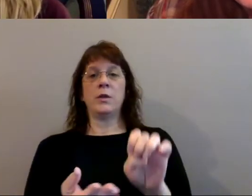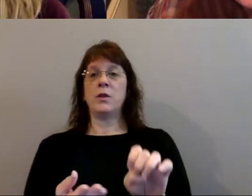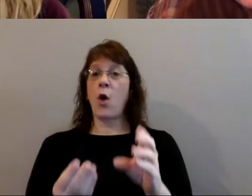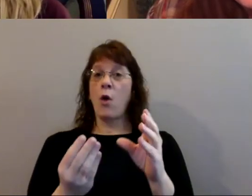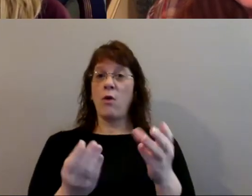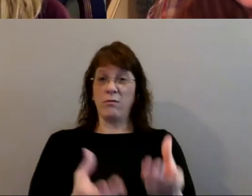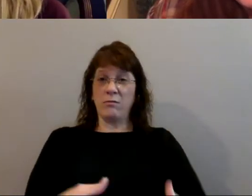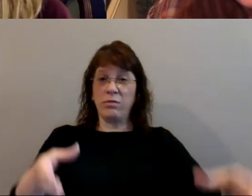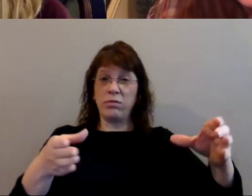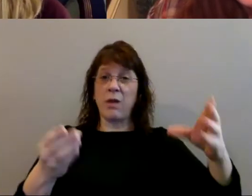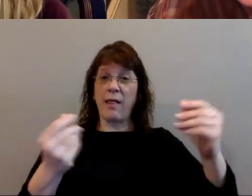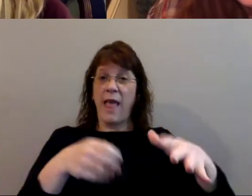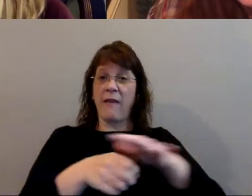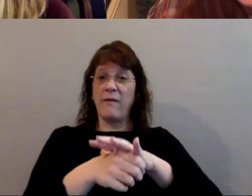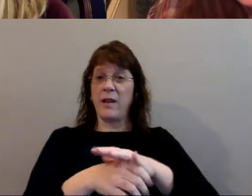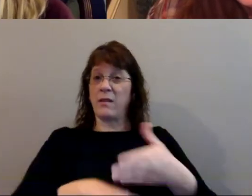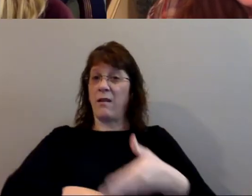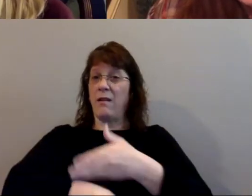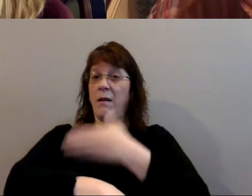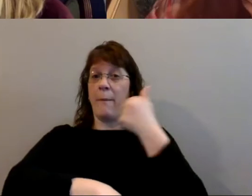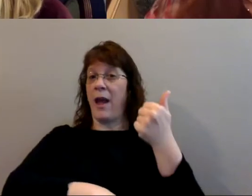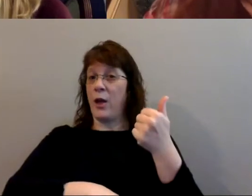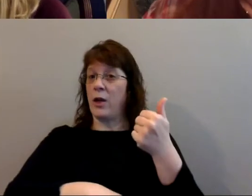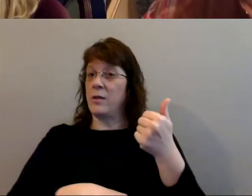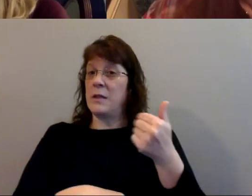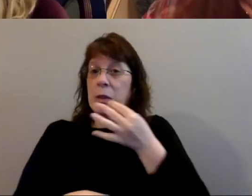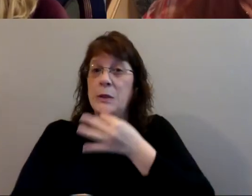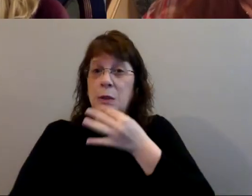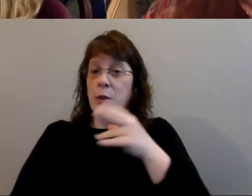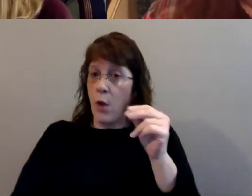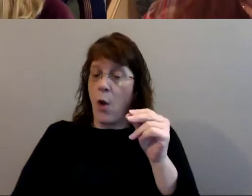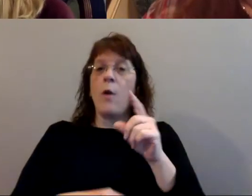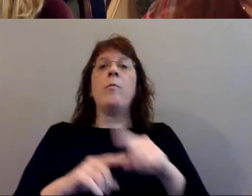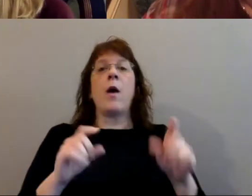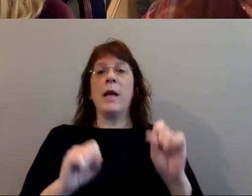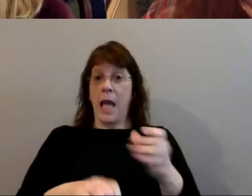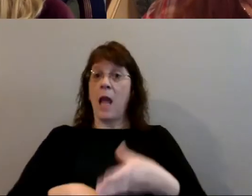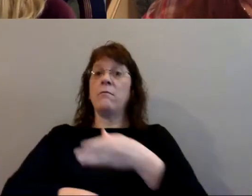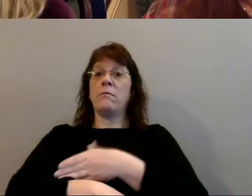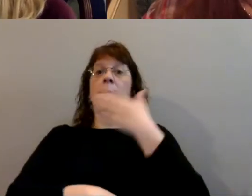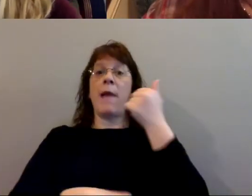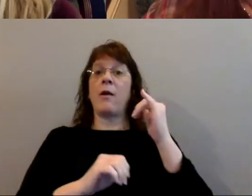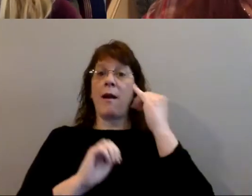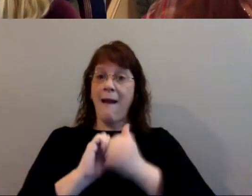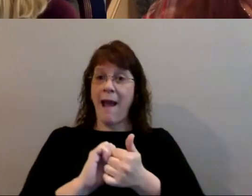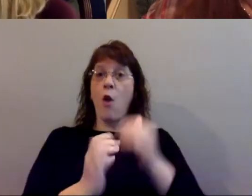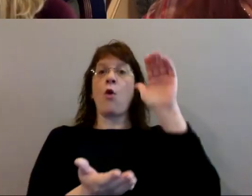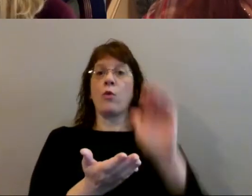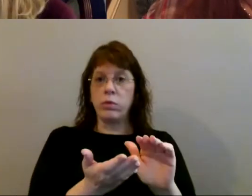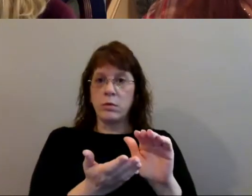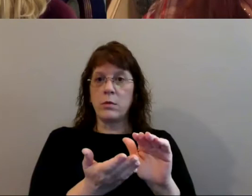get better in the near future, but we can make them better if we just reduce and